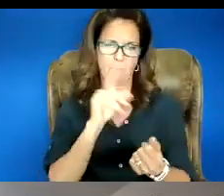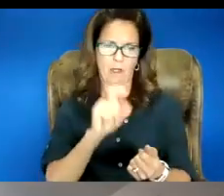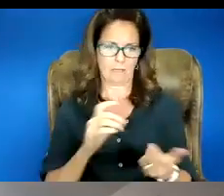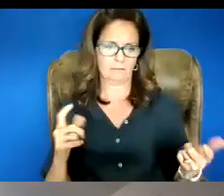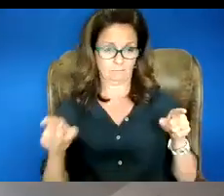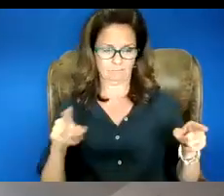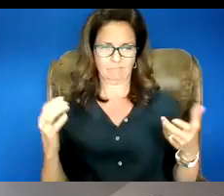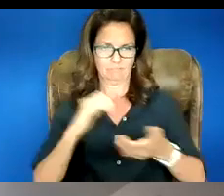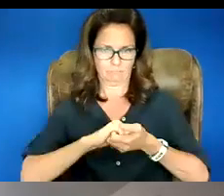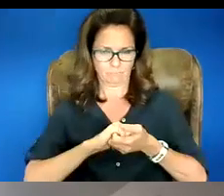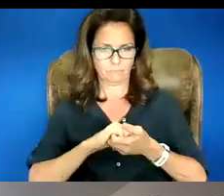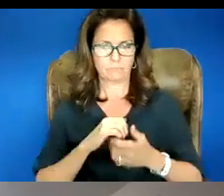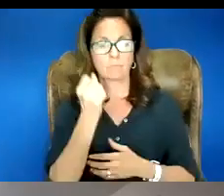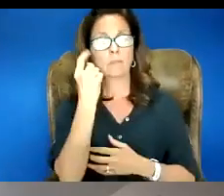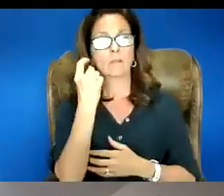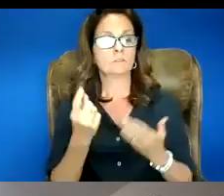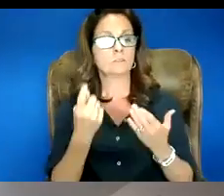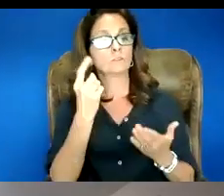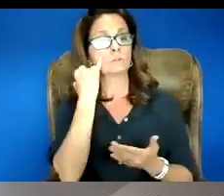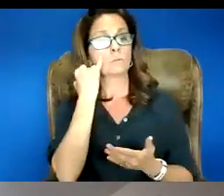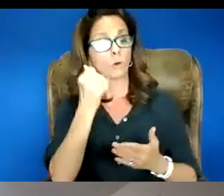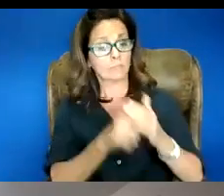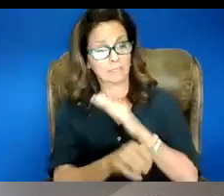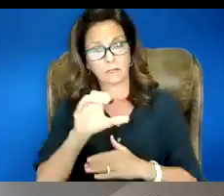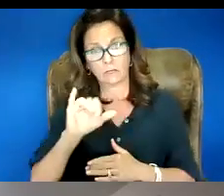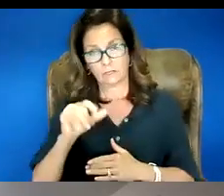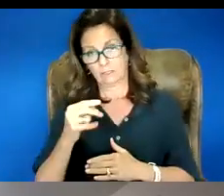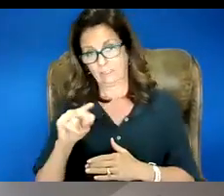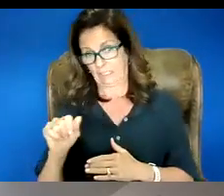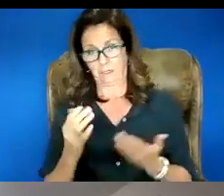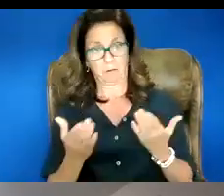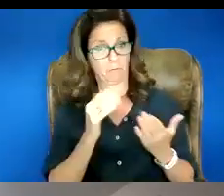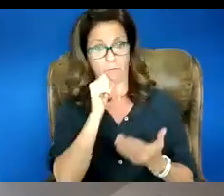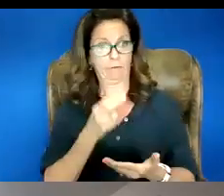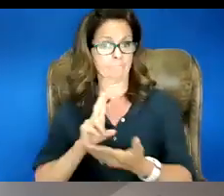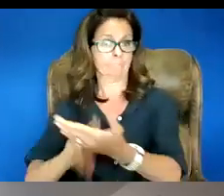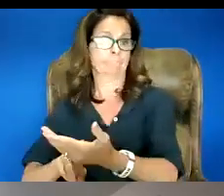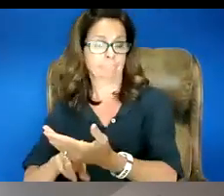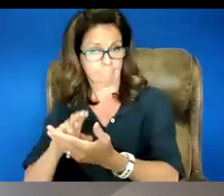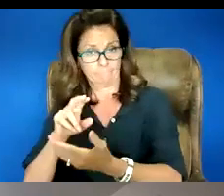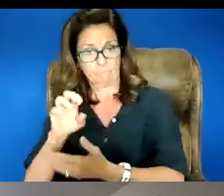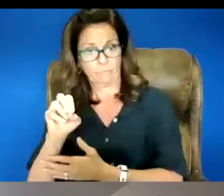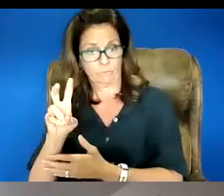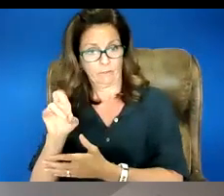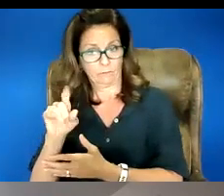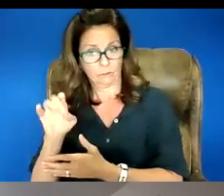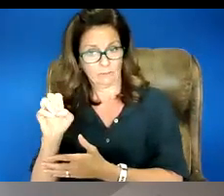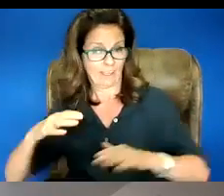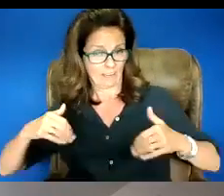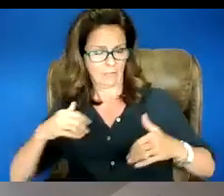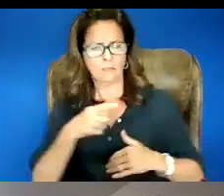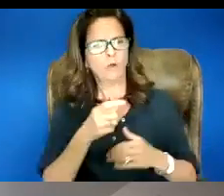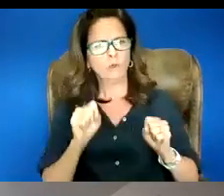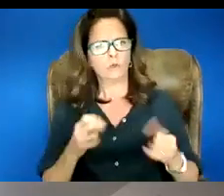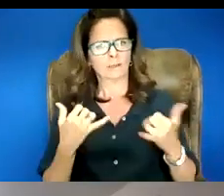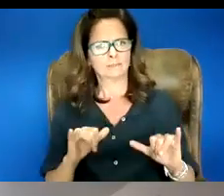could still, if say you're in Cigna and you haven't yet signed up for Everside, then you can still continue